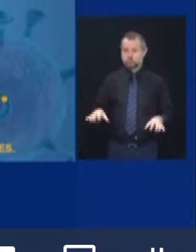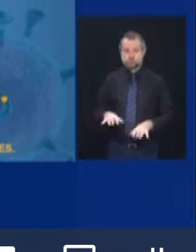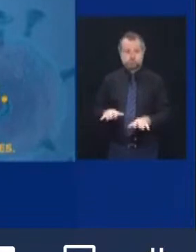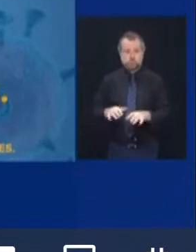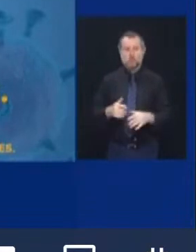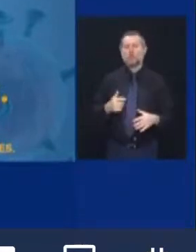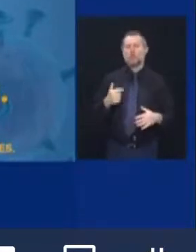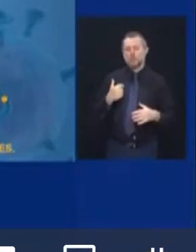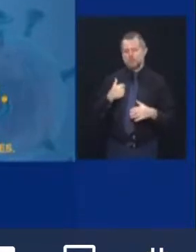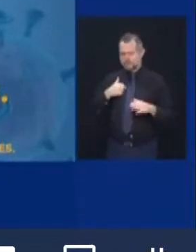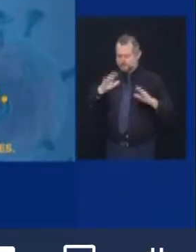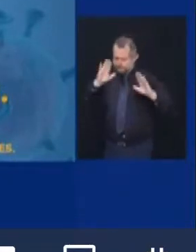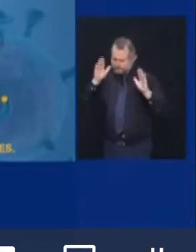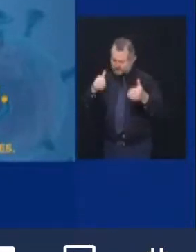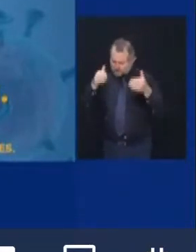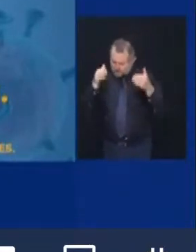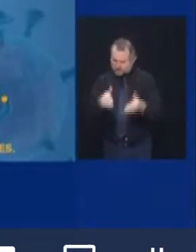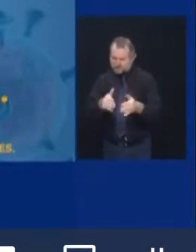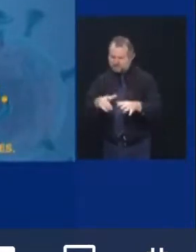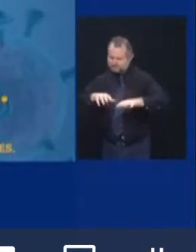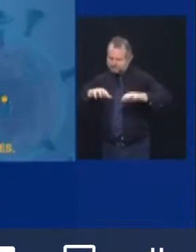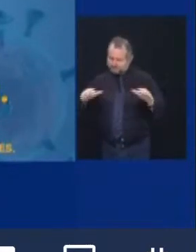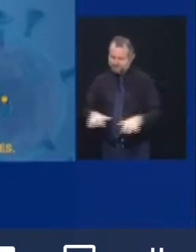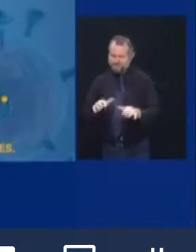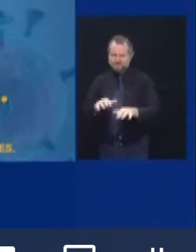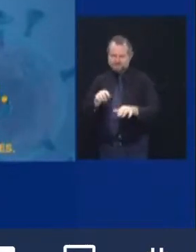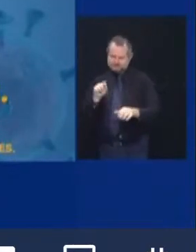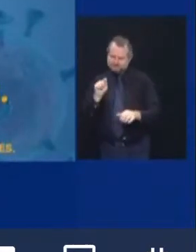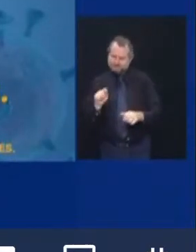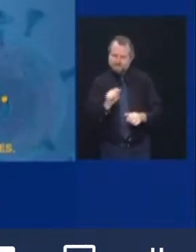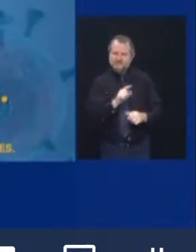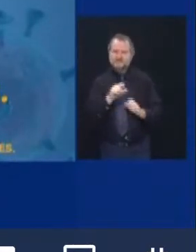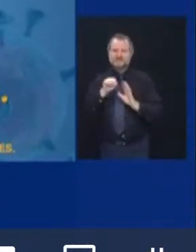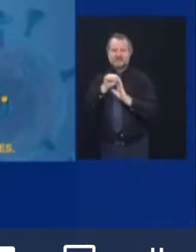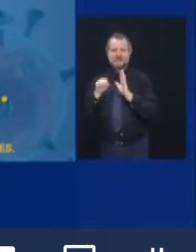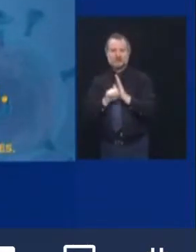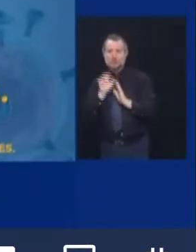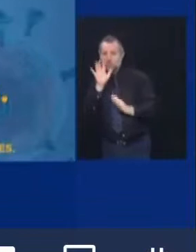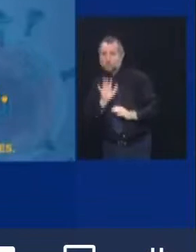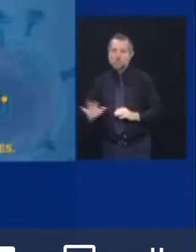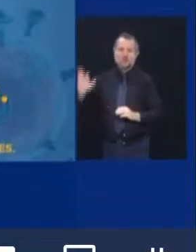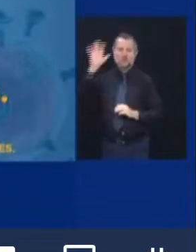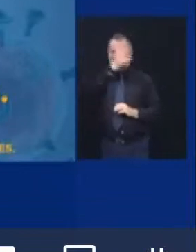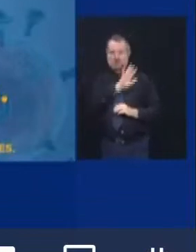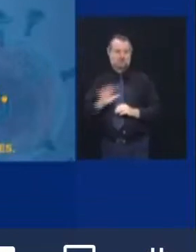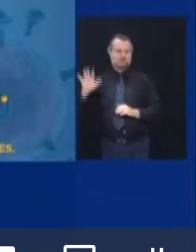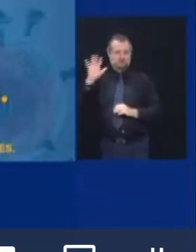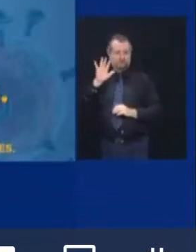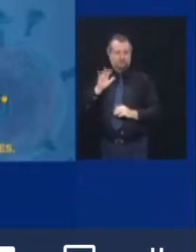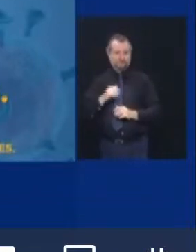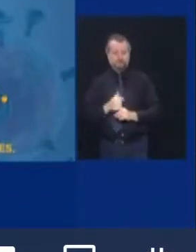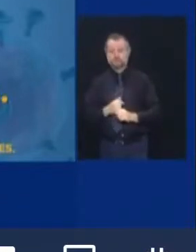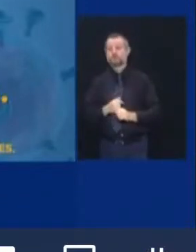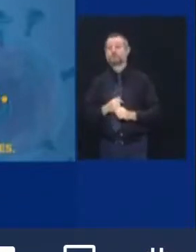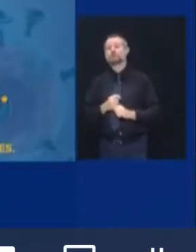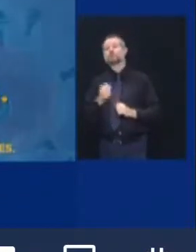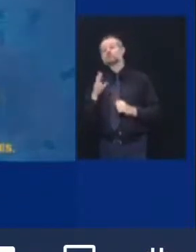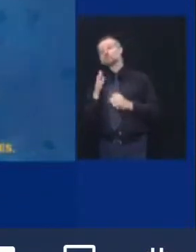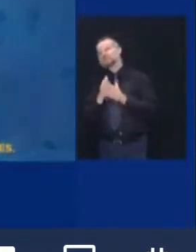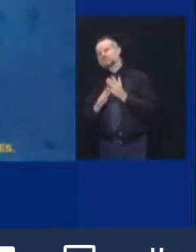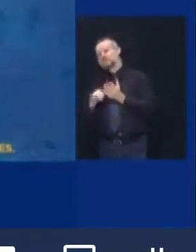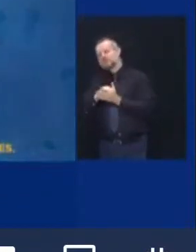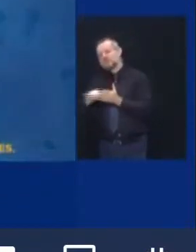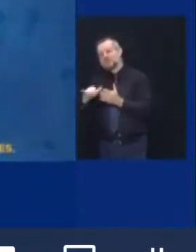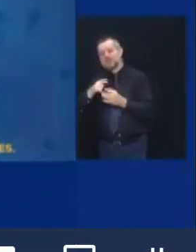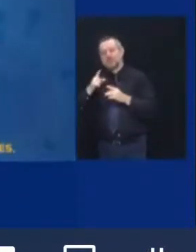targeting all our actions either on a statewide level, New York State on pause, we closed